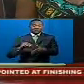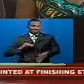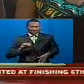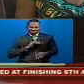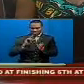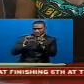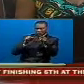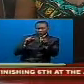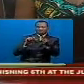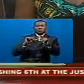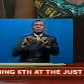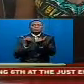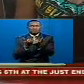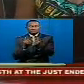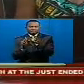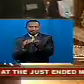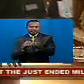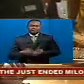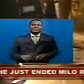members of the association.